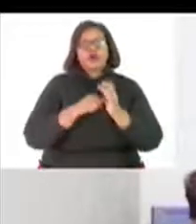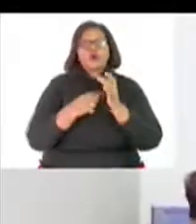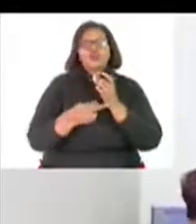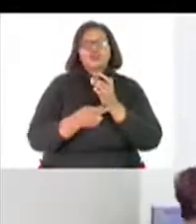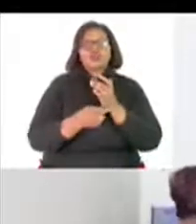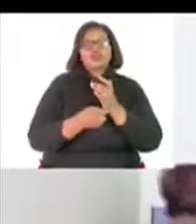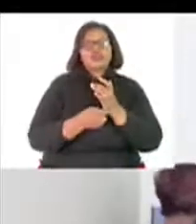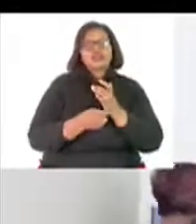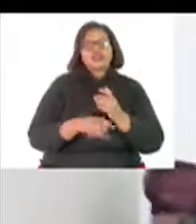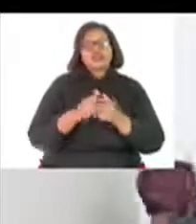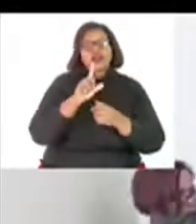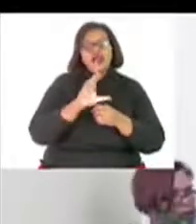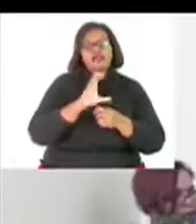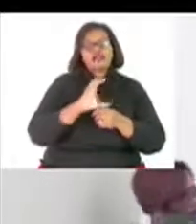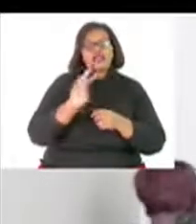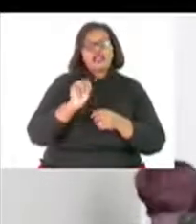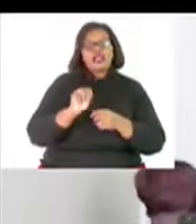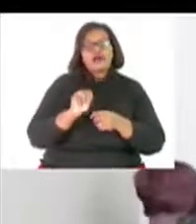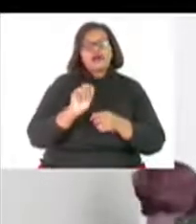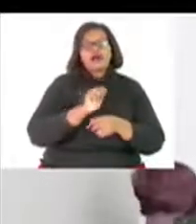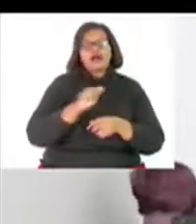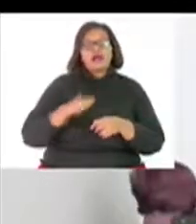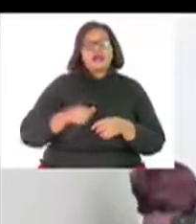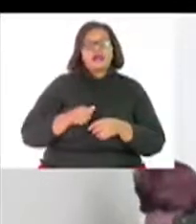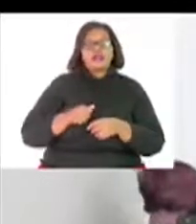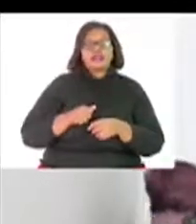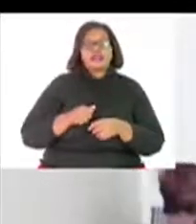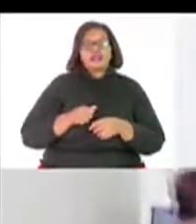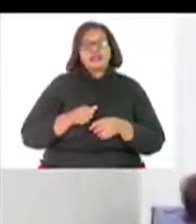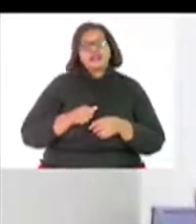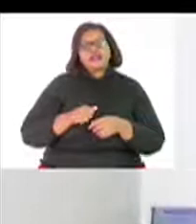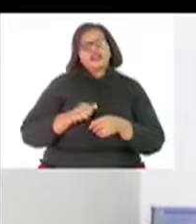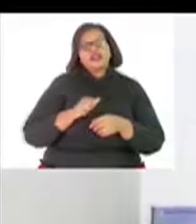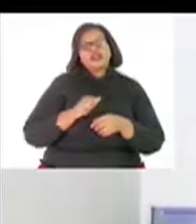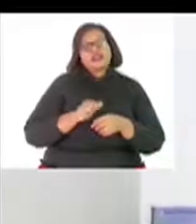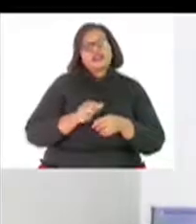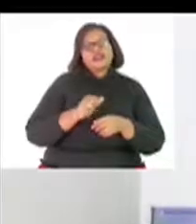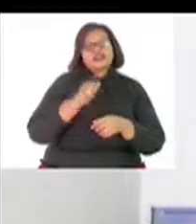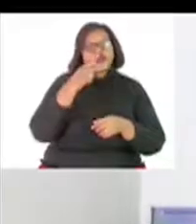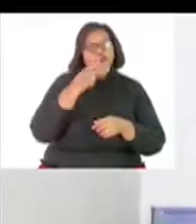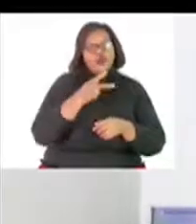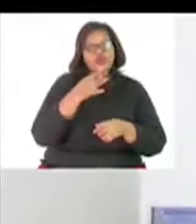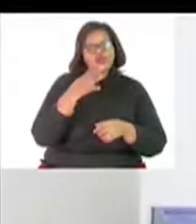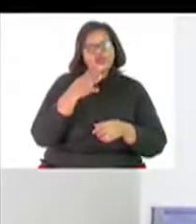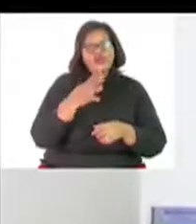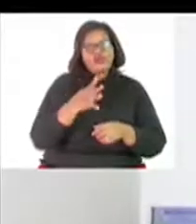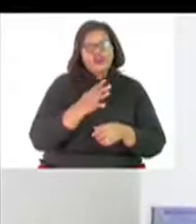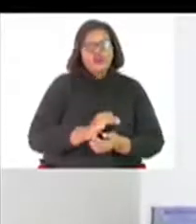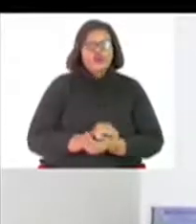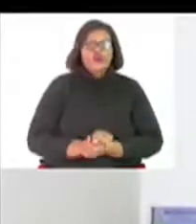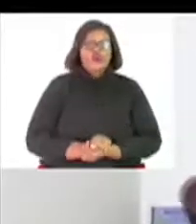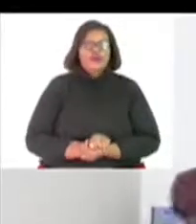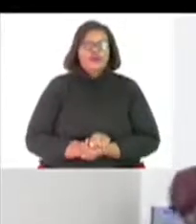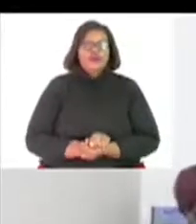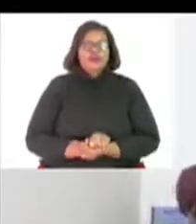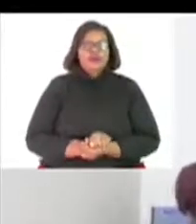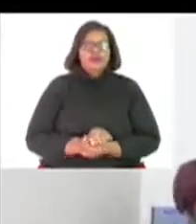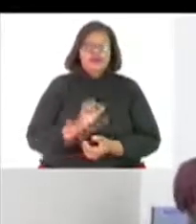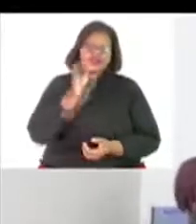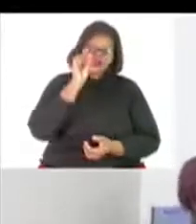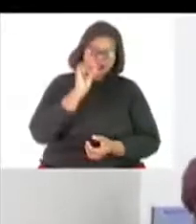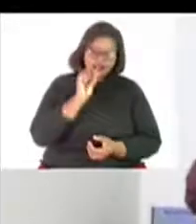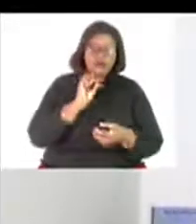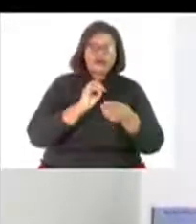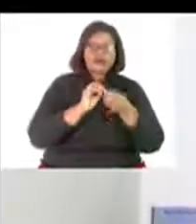our LCM, our lowest common multiple of 6 and 8 is